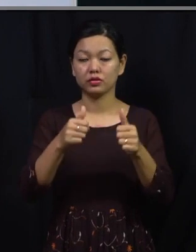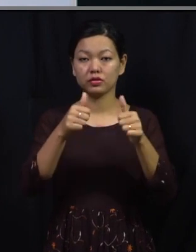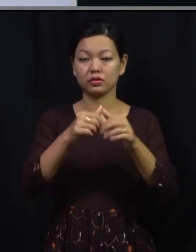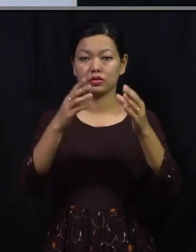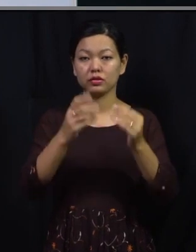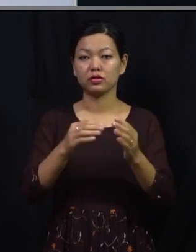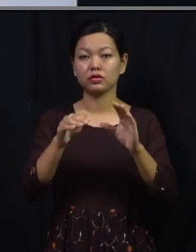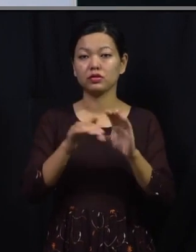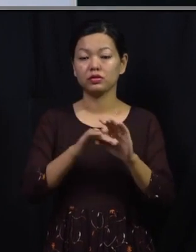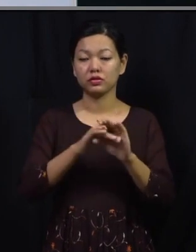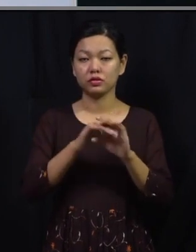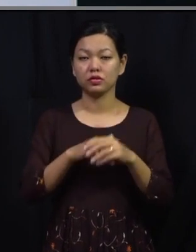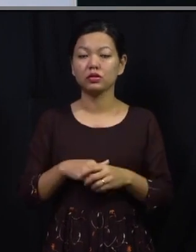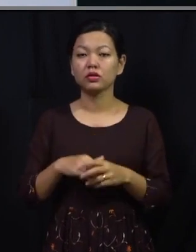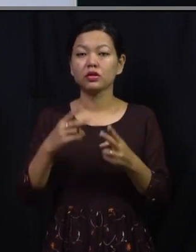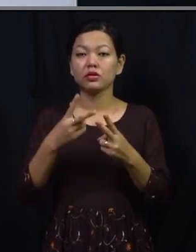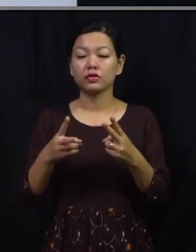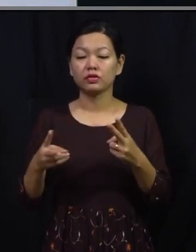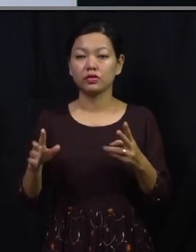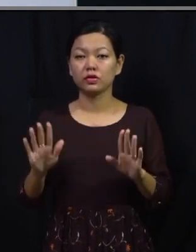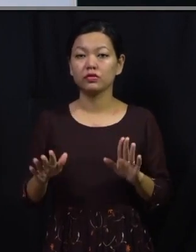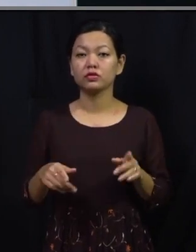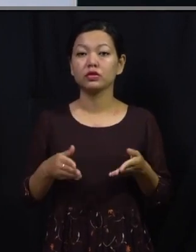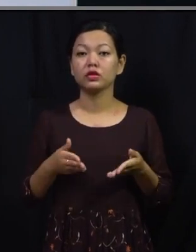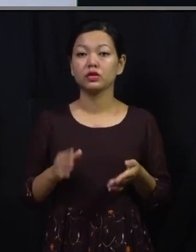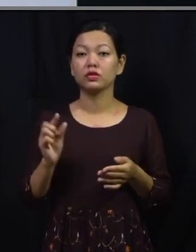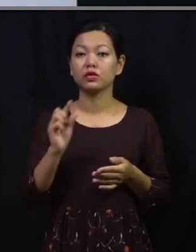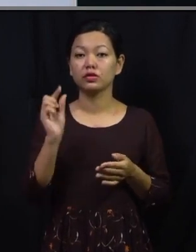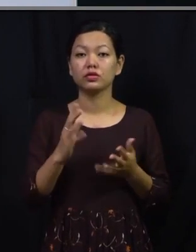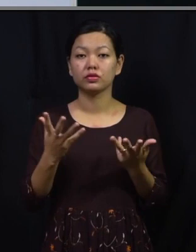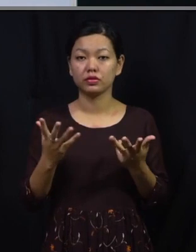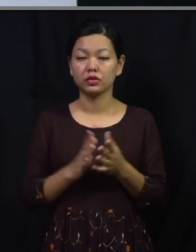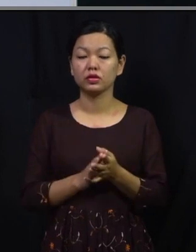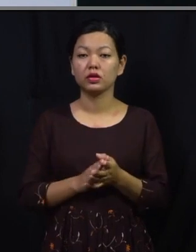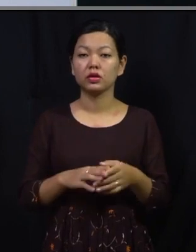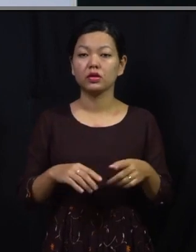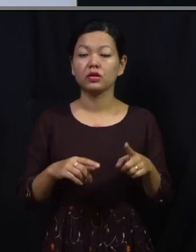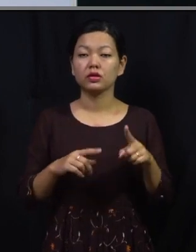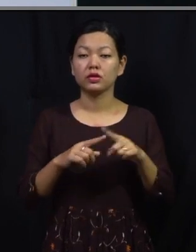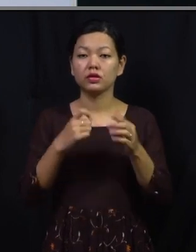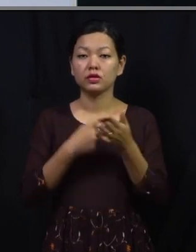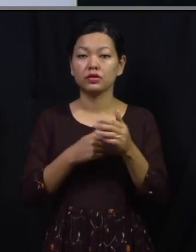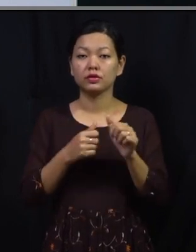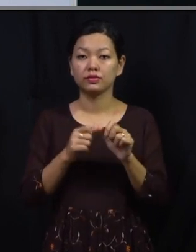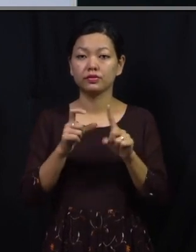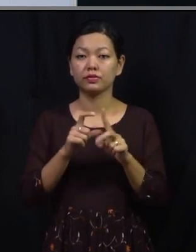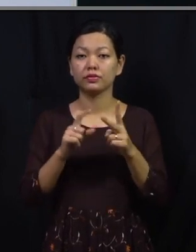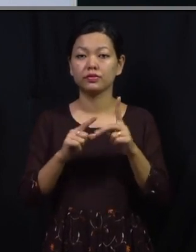in accounting is the traditional definition that is given by the American Institute of Chartered Public Accountants in the